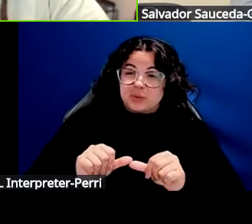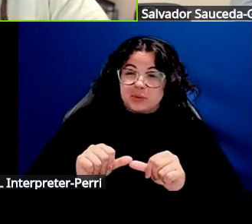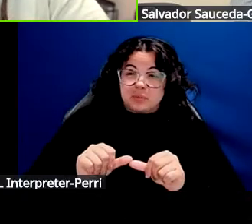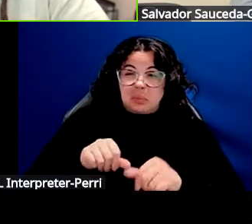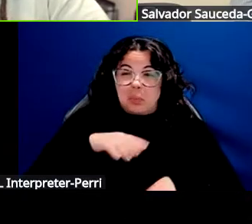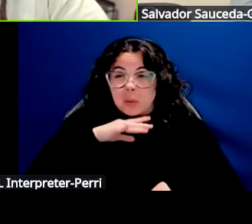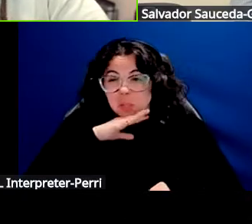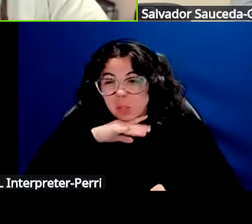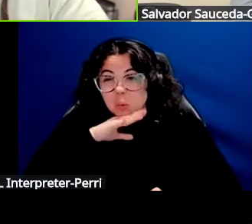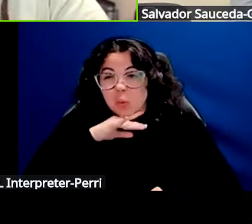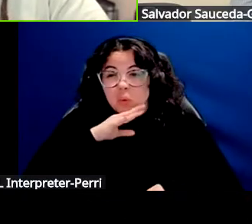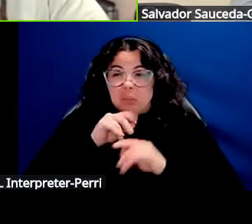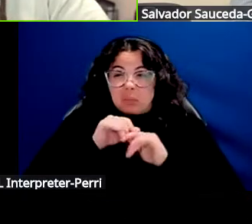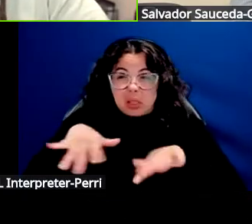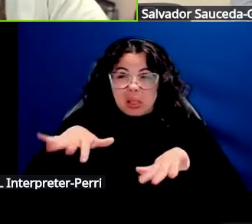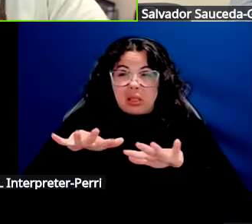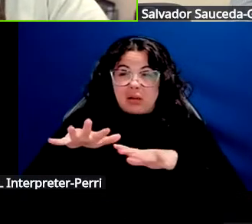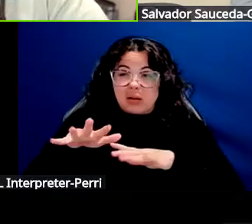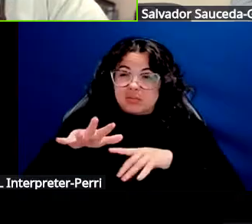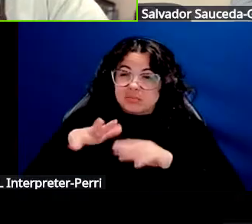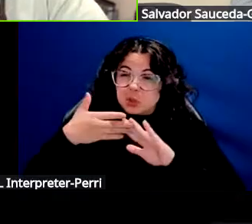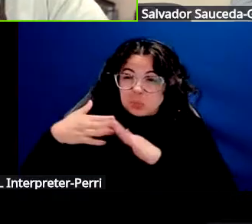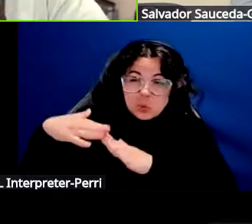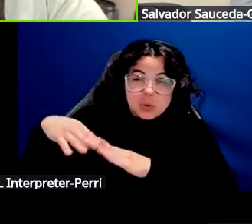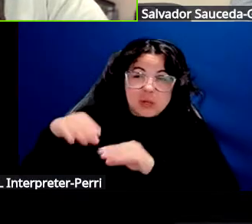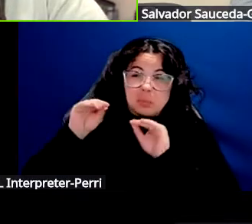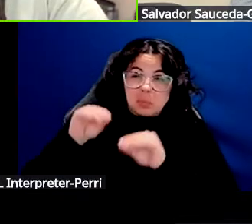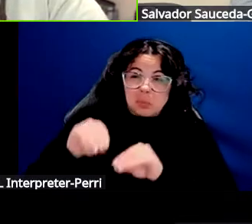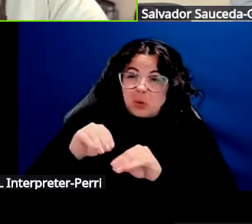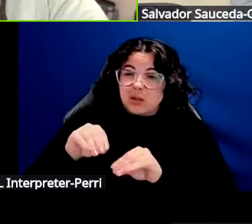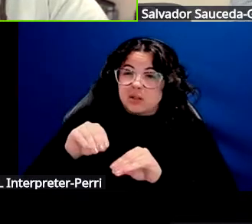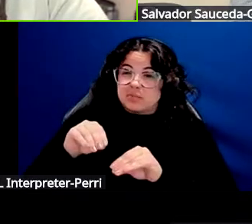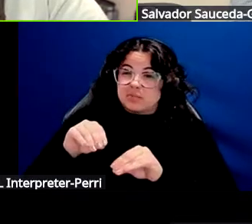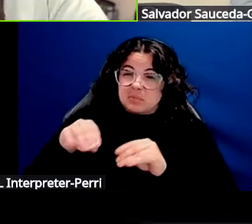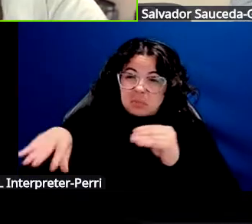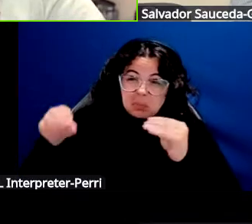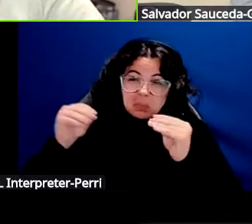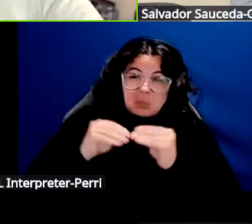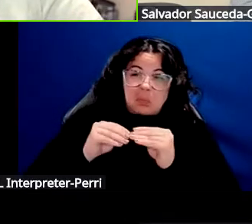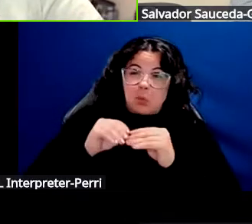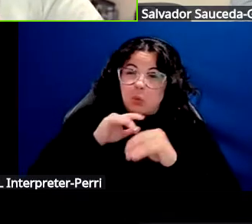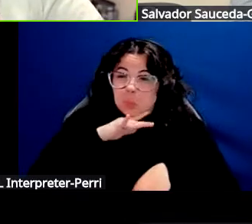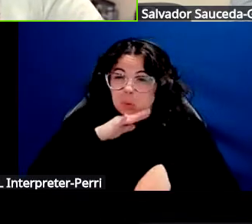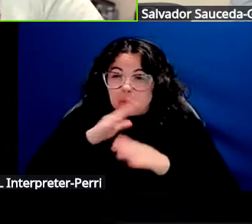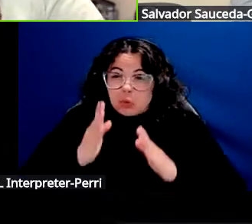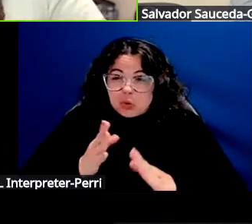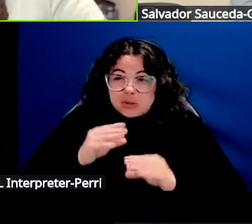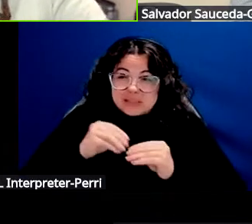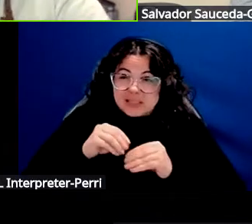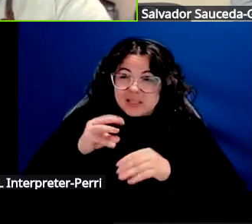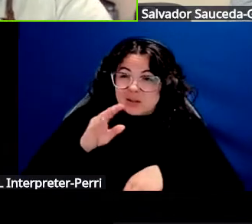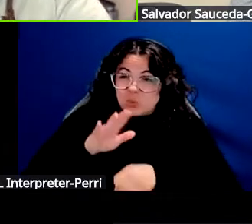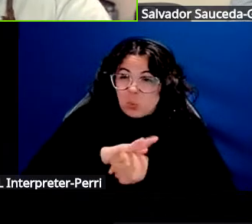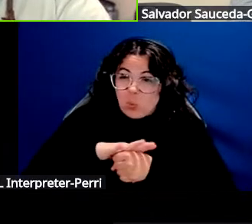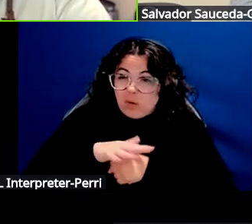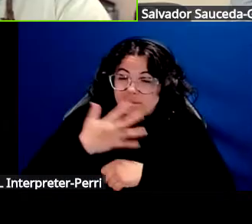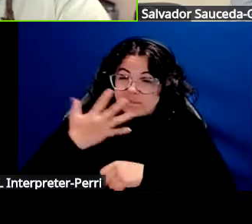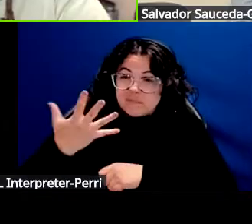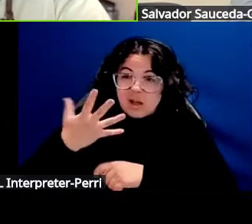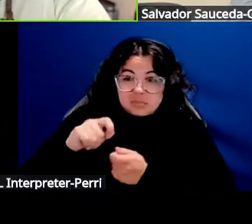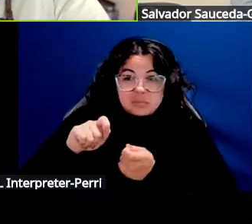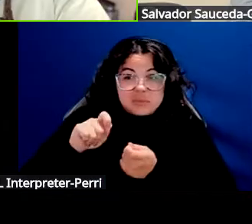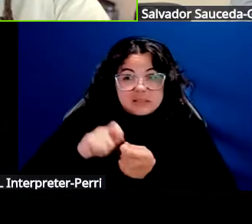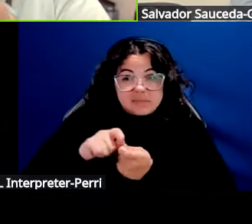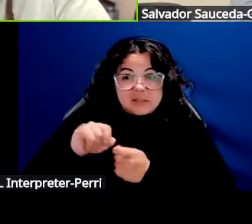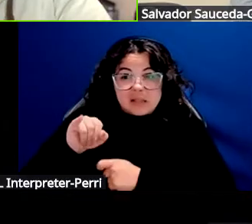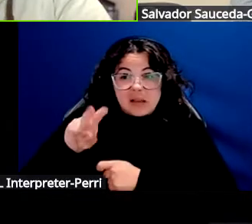our communities and put industrial polluters in Ward 5, specifically Ivy City and